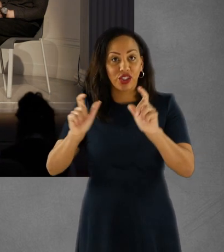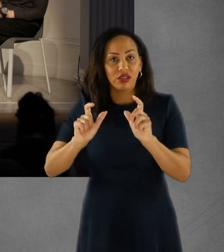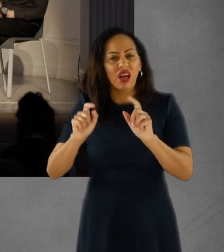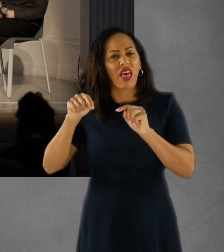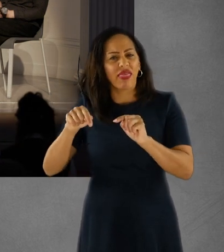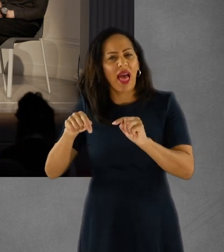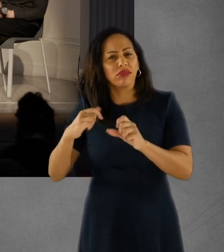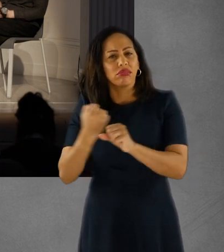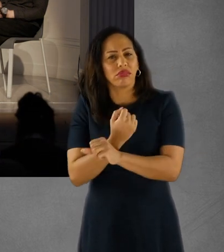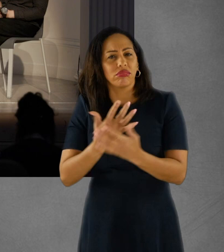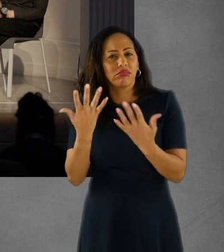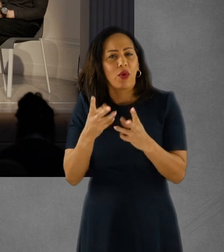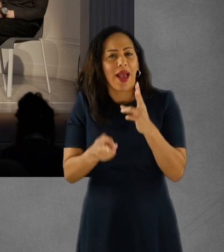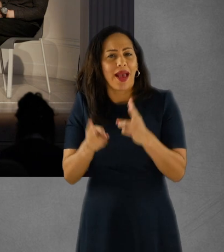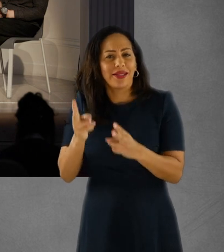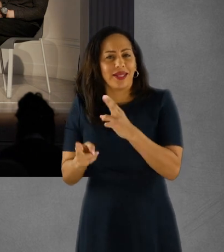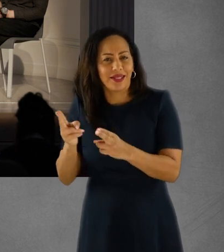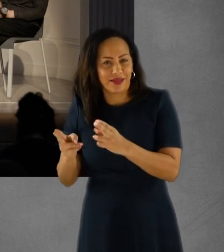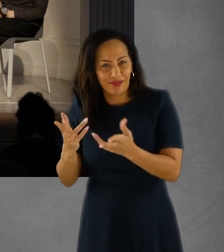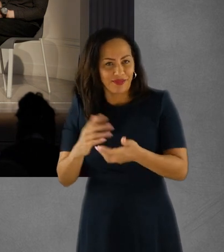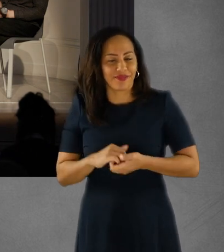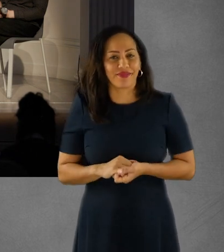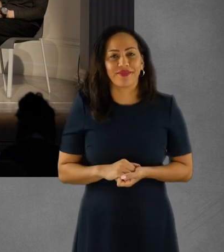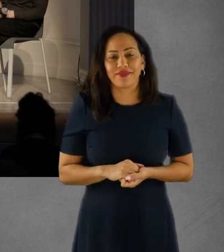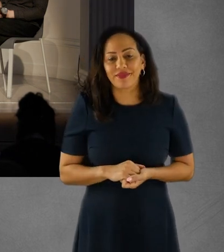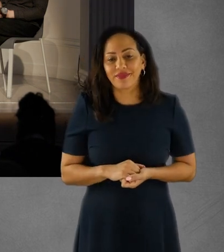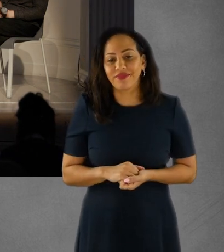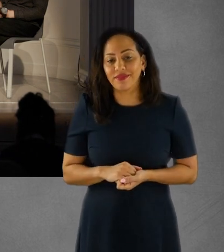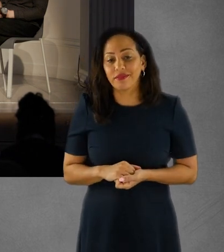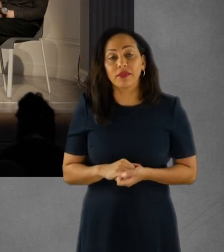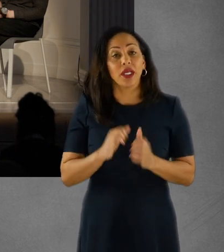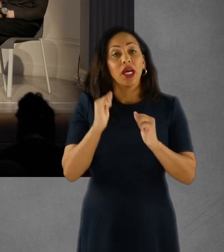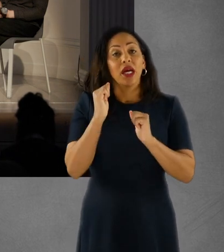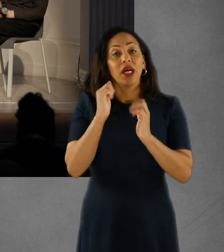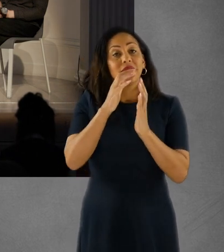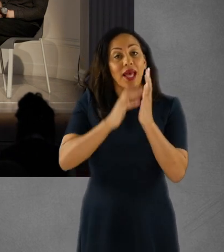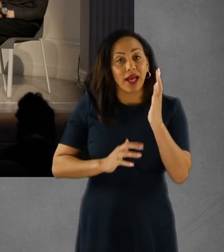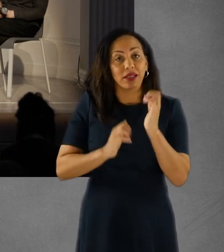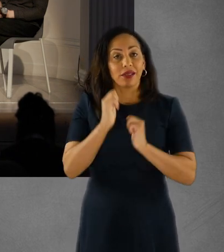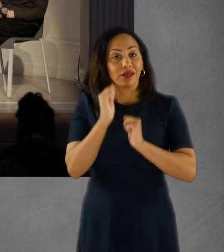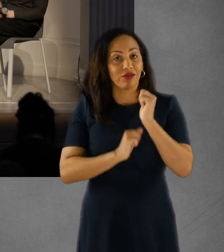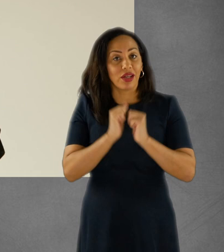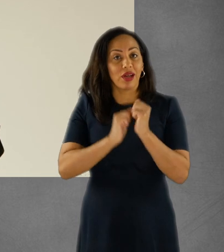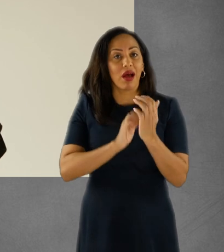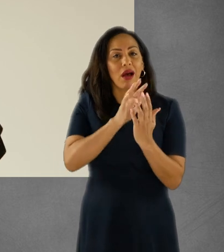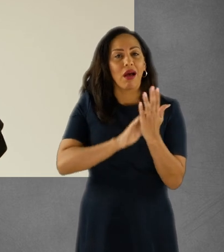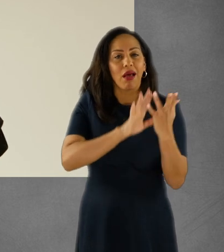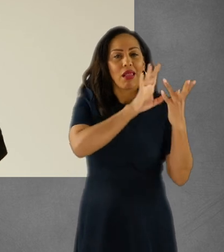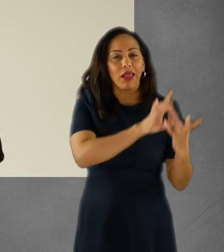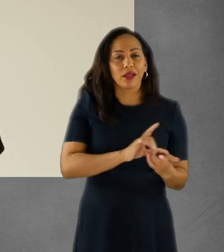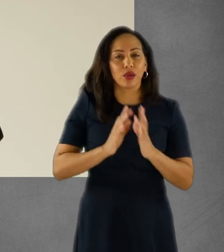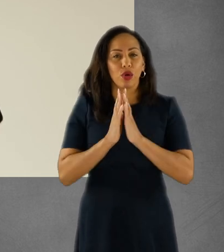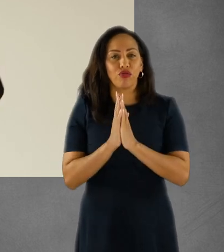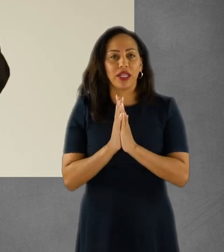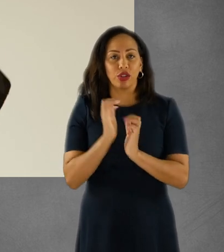in the editing. Everything was kind of generated at the same time. And the text was structured based on a religious